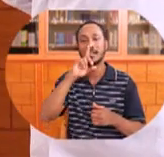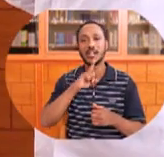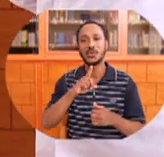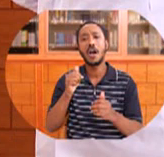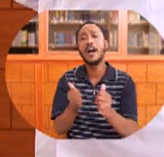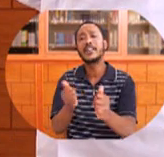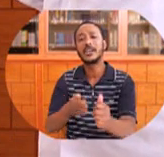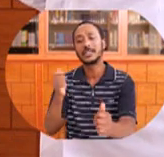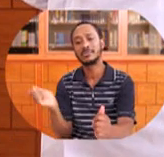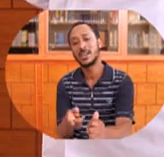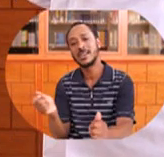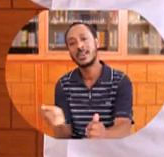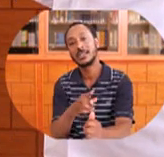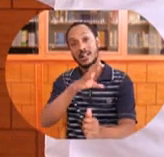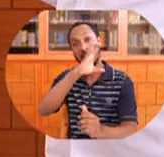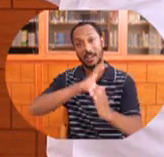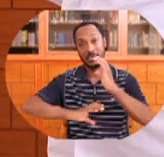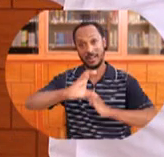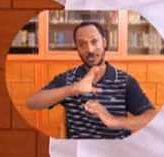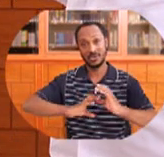Agricultural chemicals.